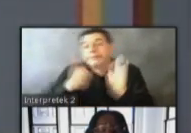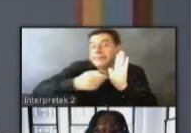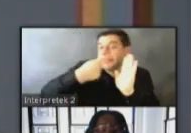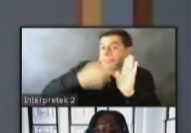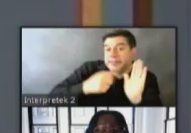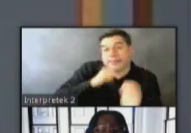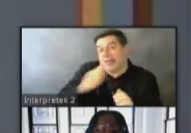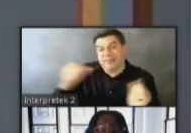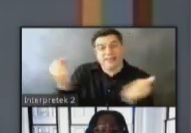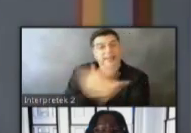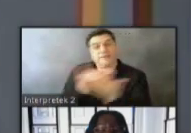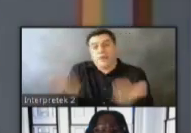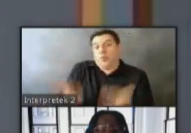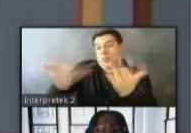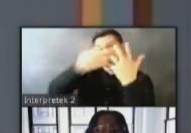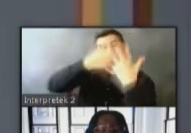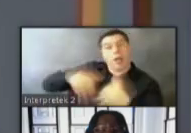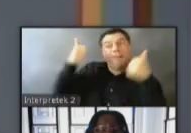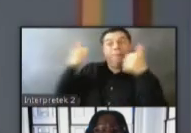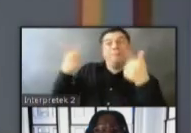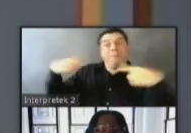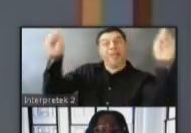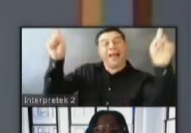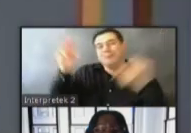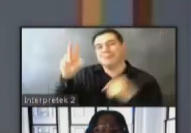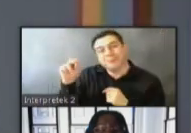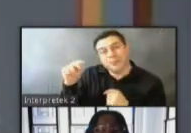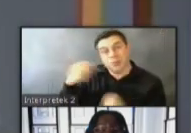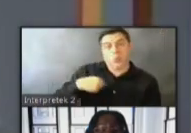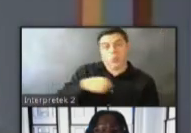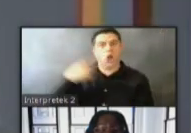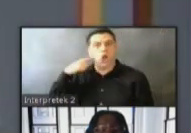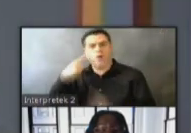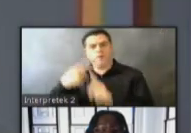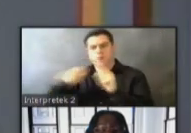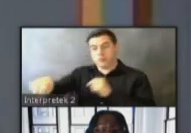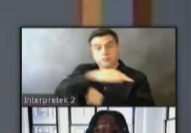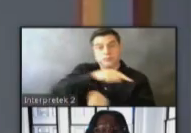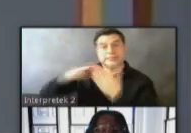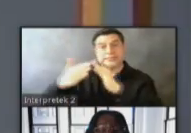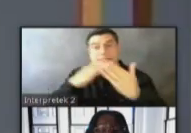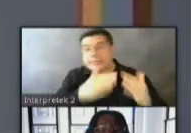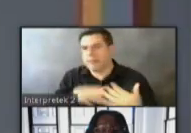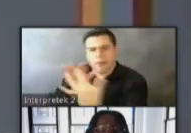And we know that because we hear from our community and we ask and talk to our communities.